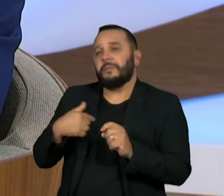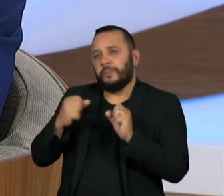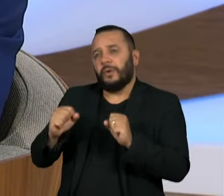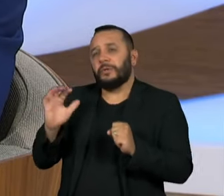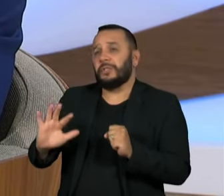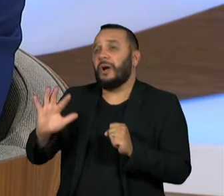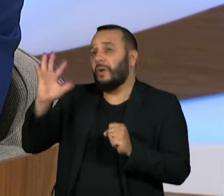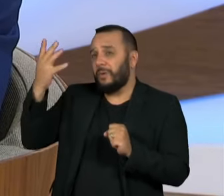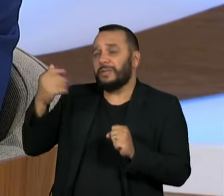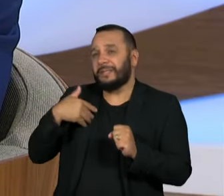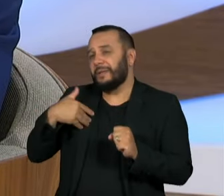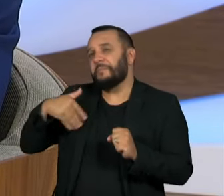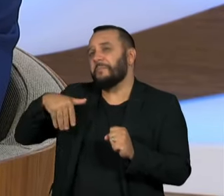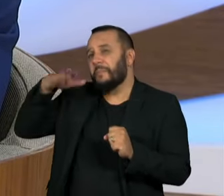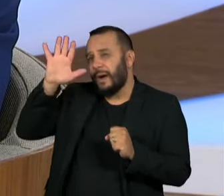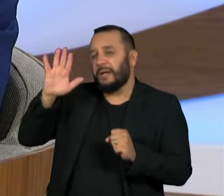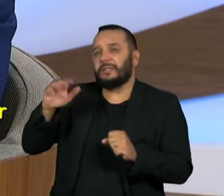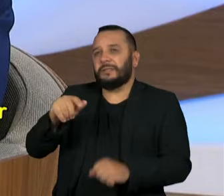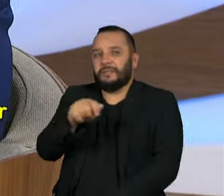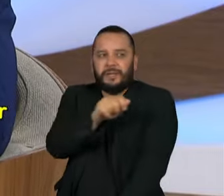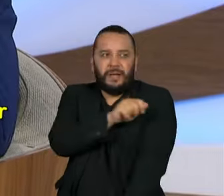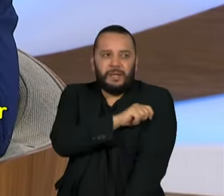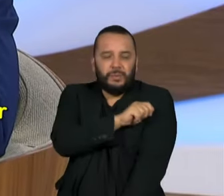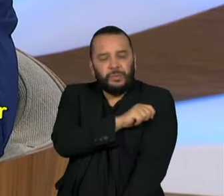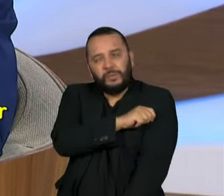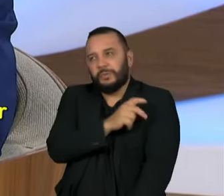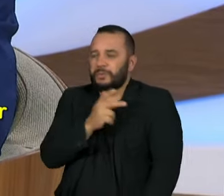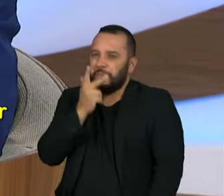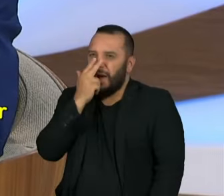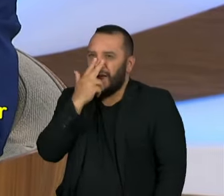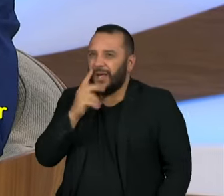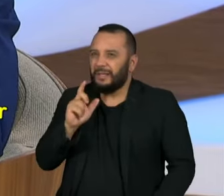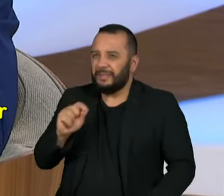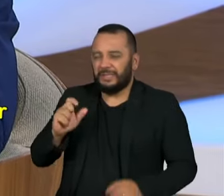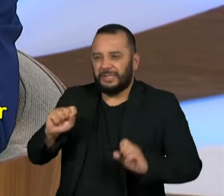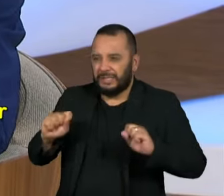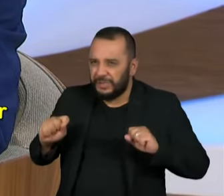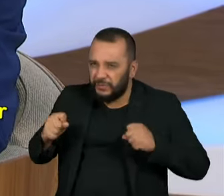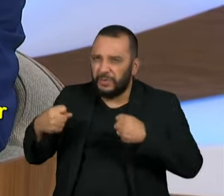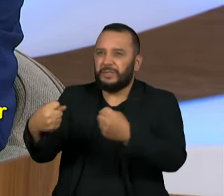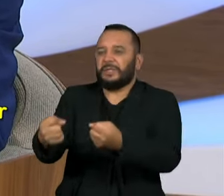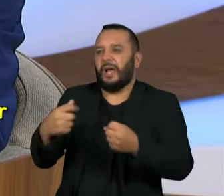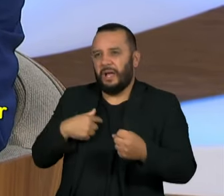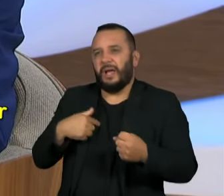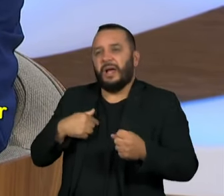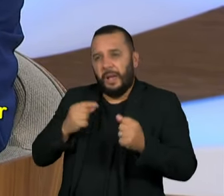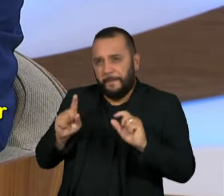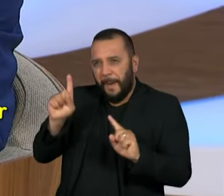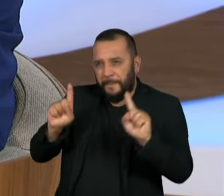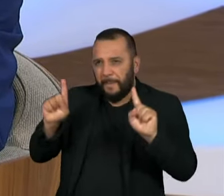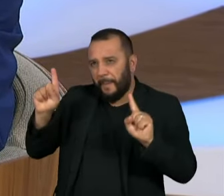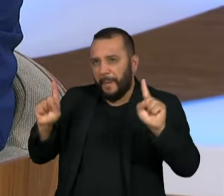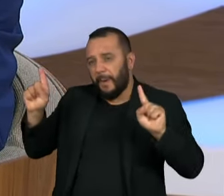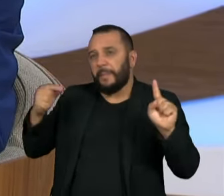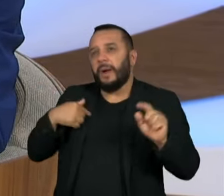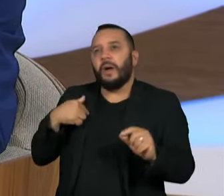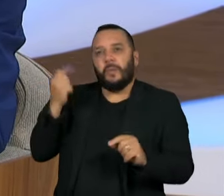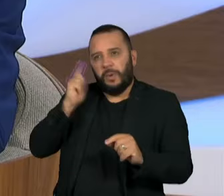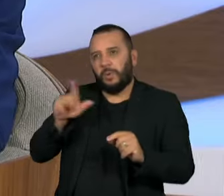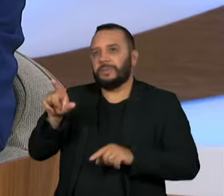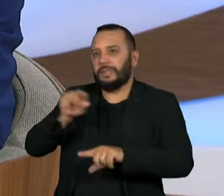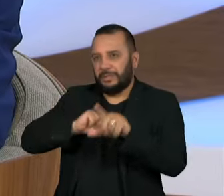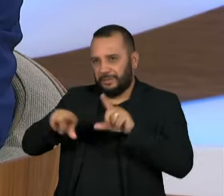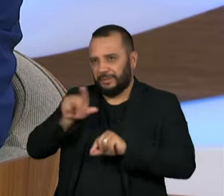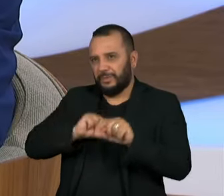greater tendency of students who had to work and compete very hard to win admission to